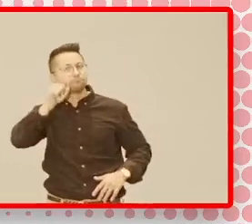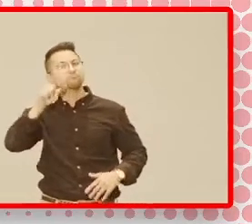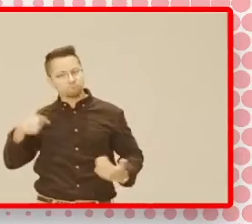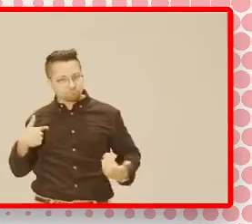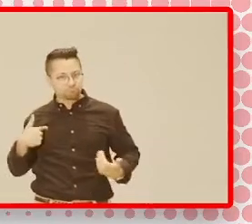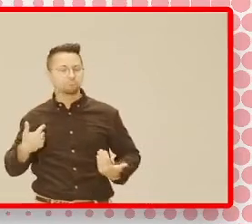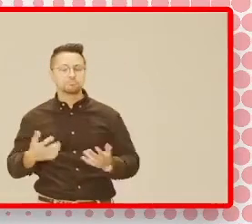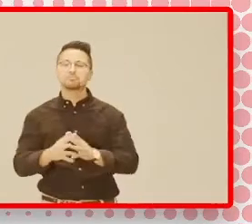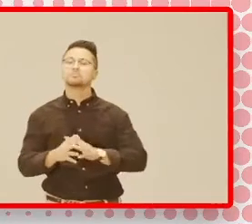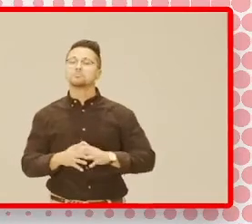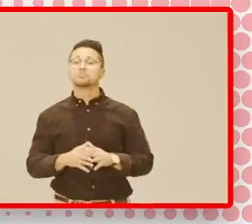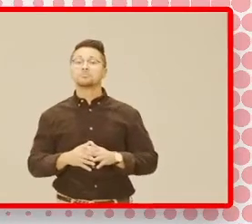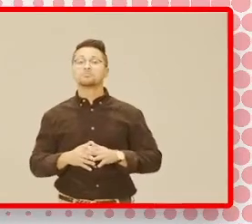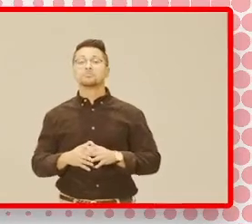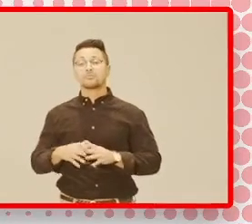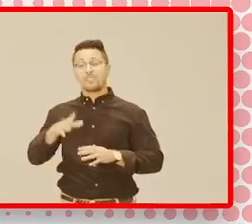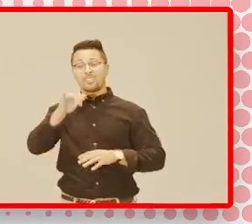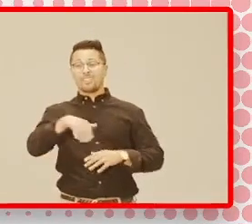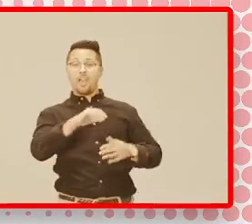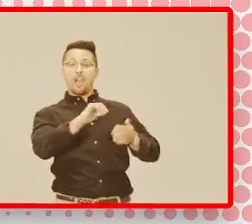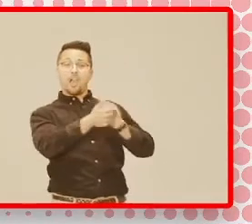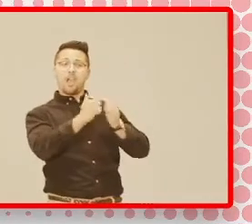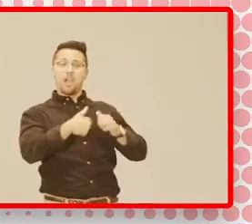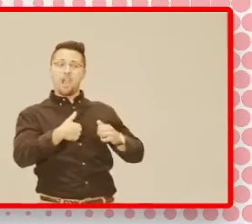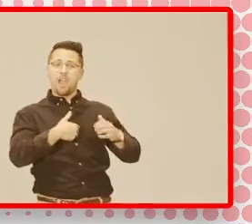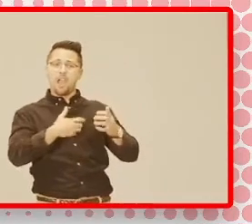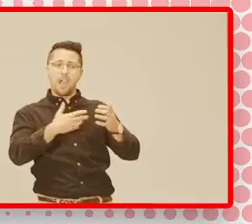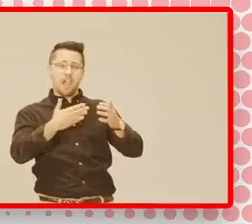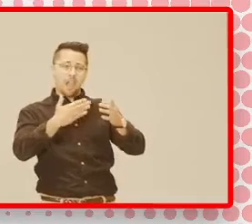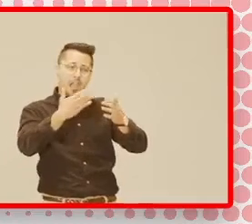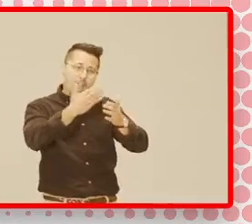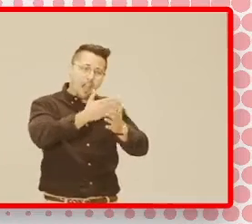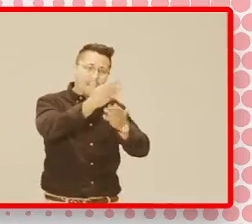I finished last in a